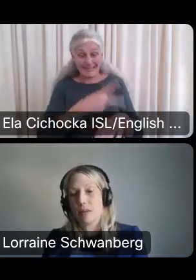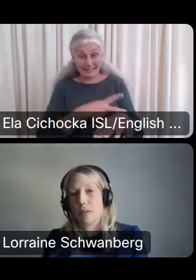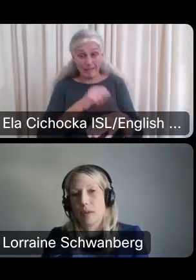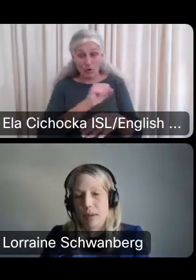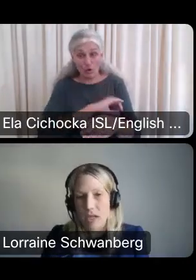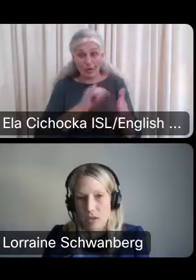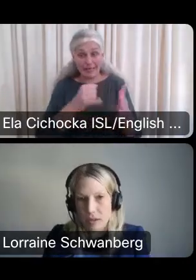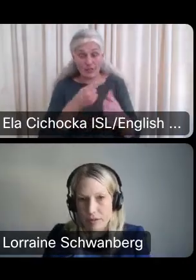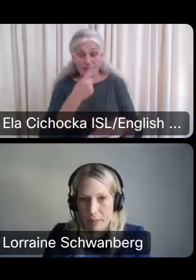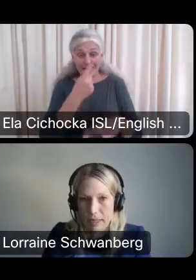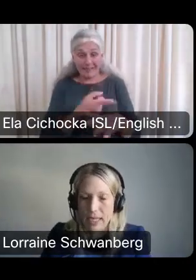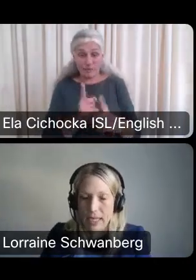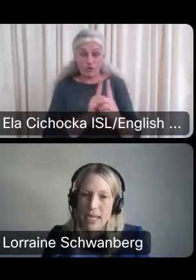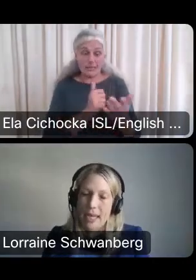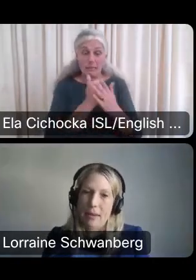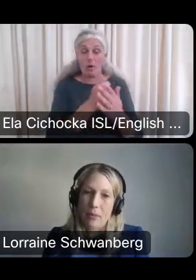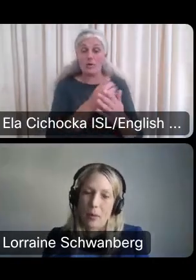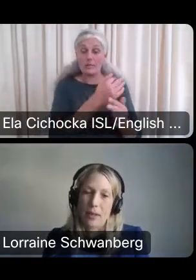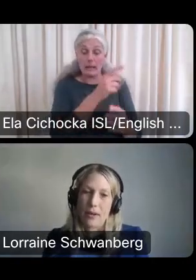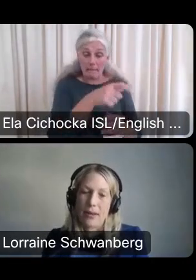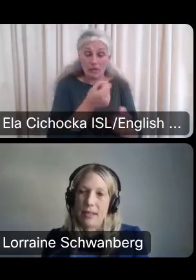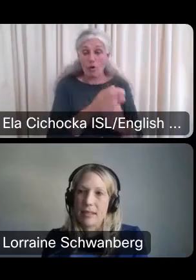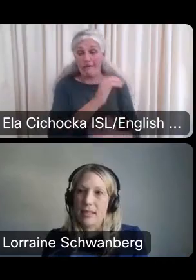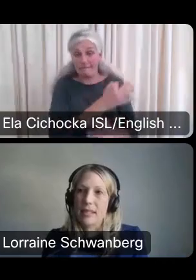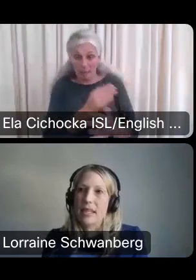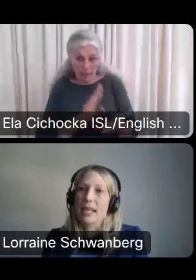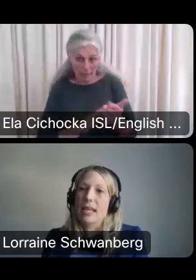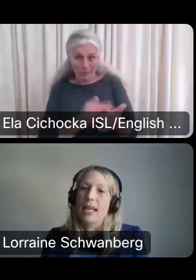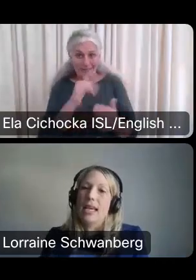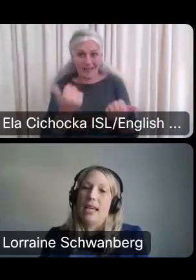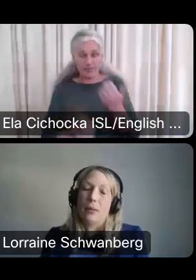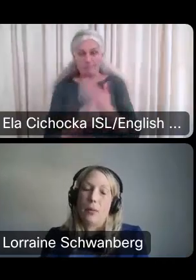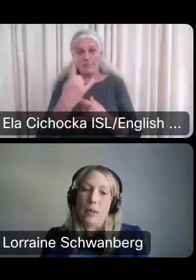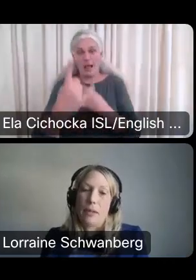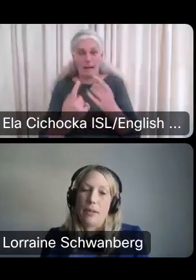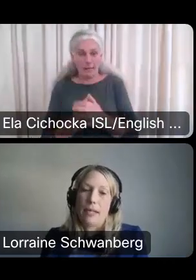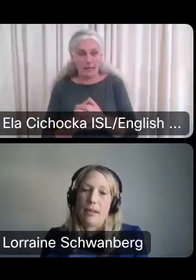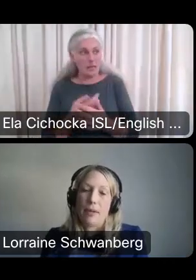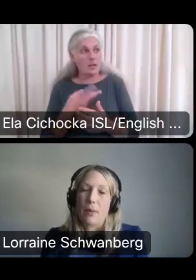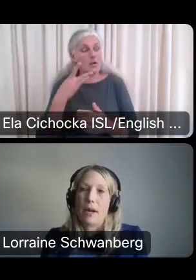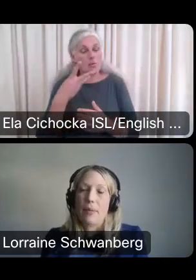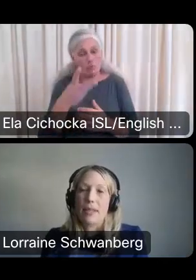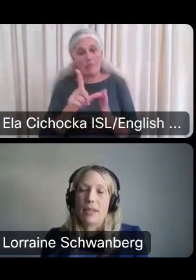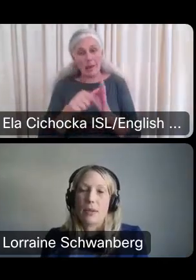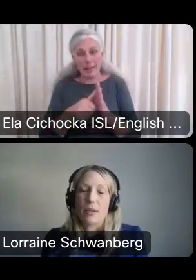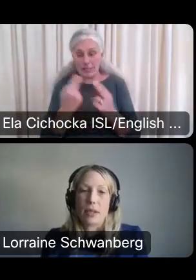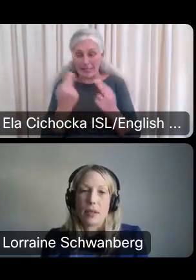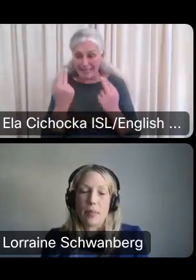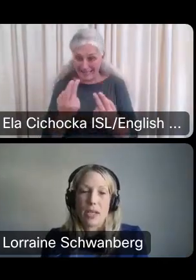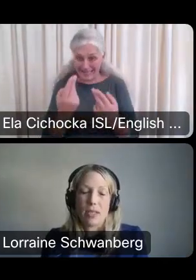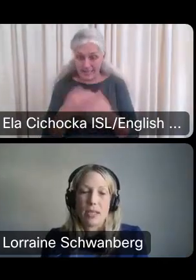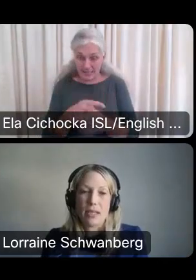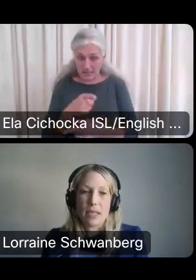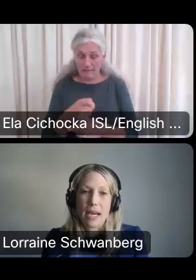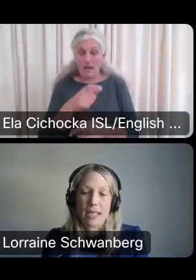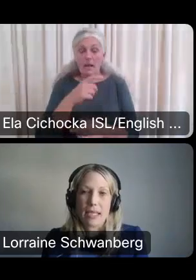to support the patient or their family when there are incidents. It will be a legal requirement under the